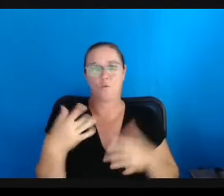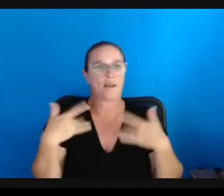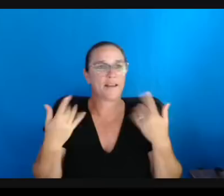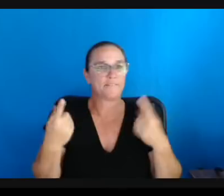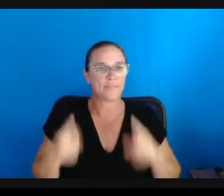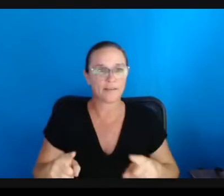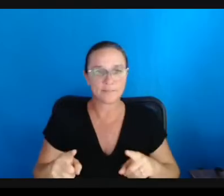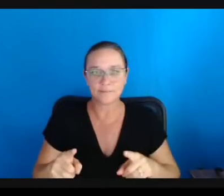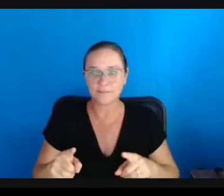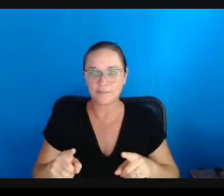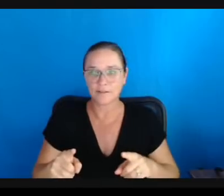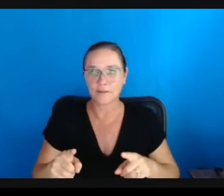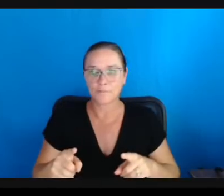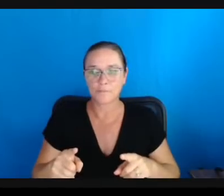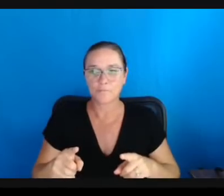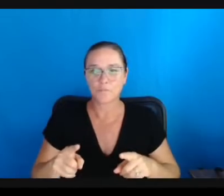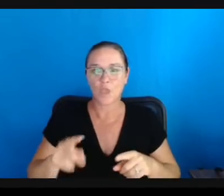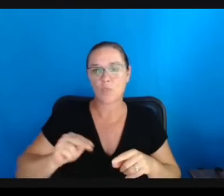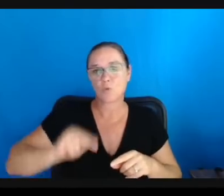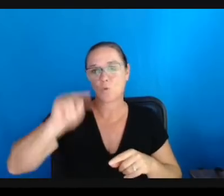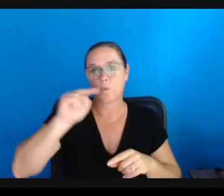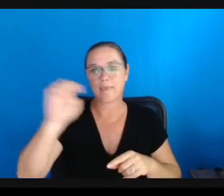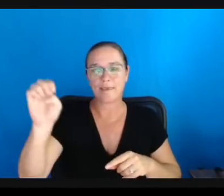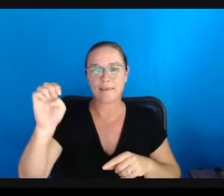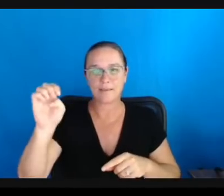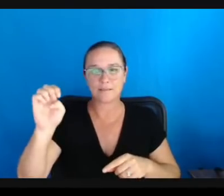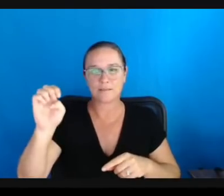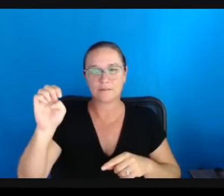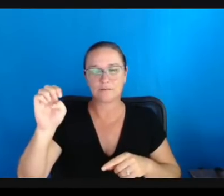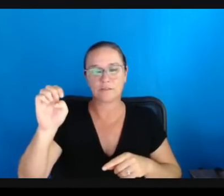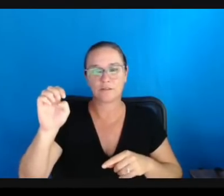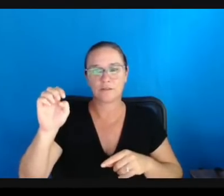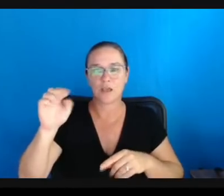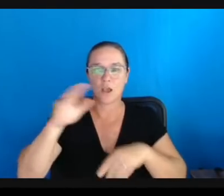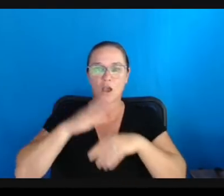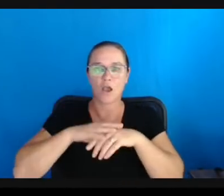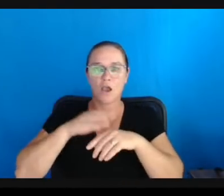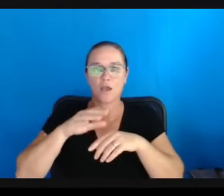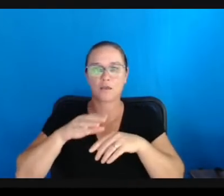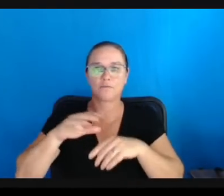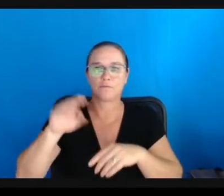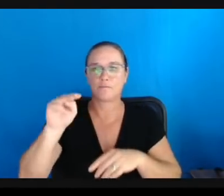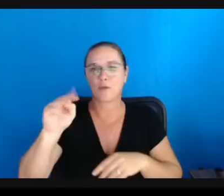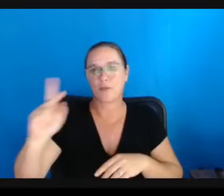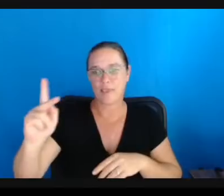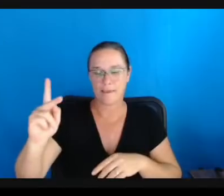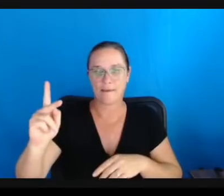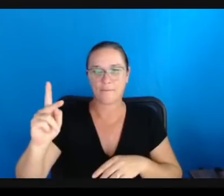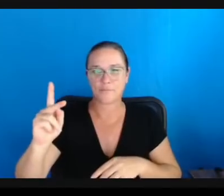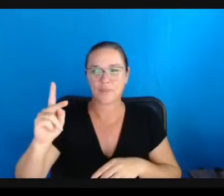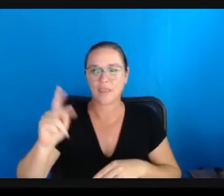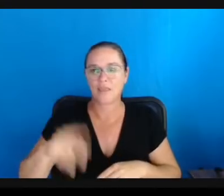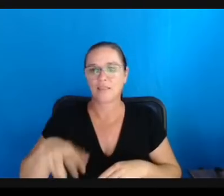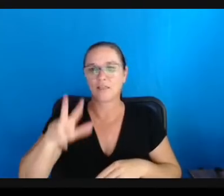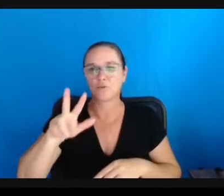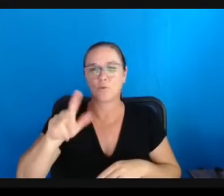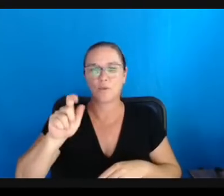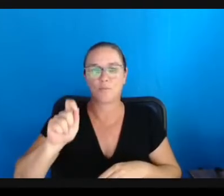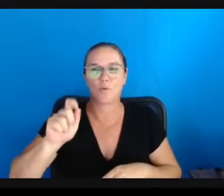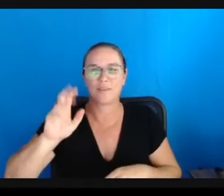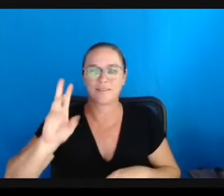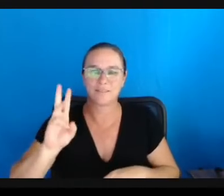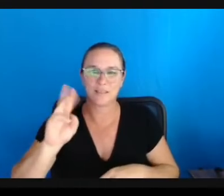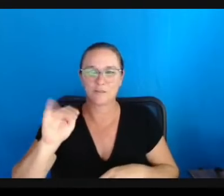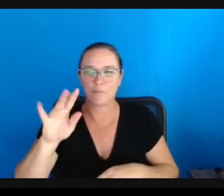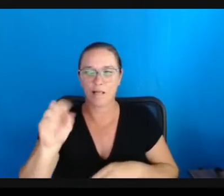up on northeast side of the island on the flank of Mauna Kea, 3.6, 20 miles down. This is one of these settling earthquakes